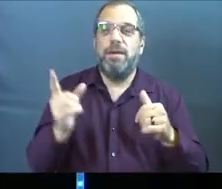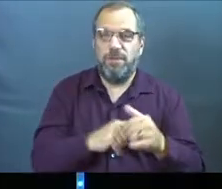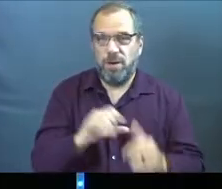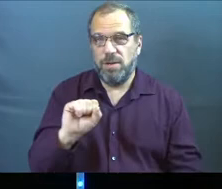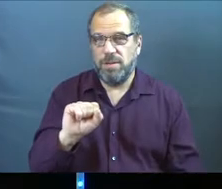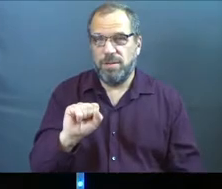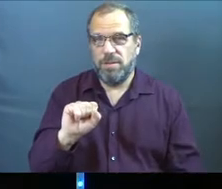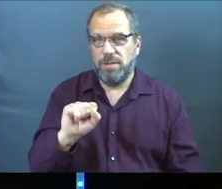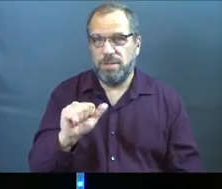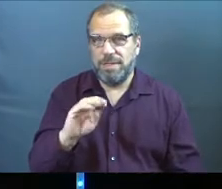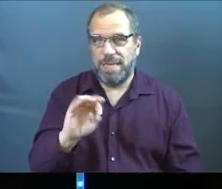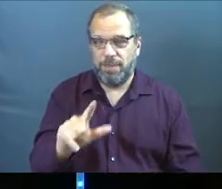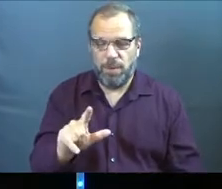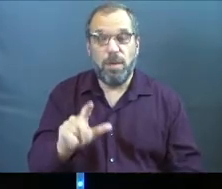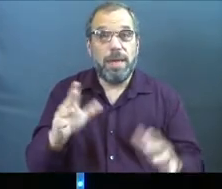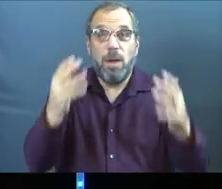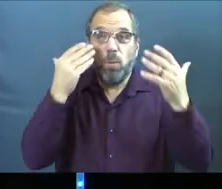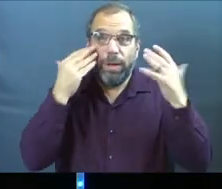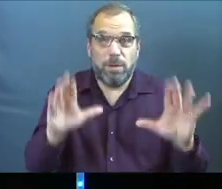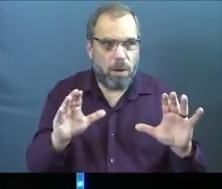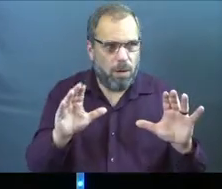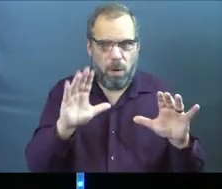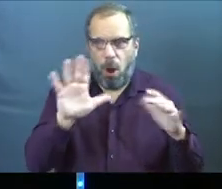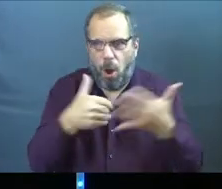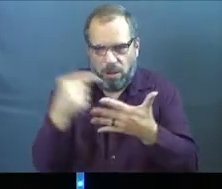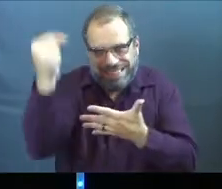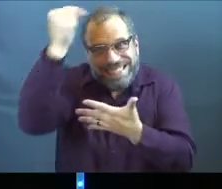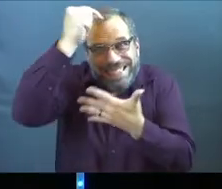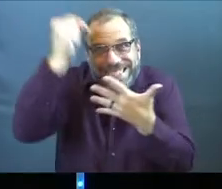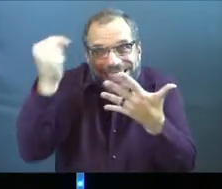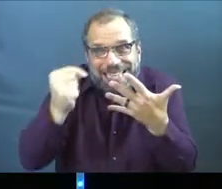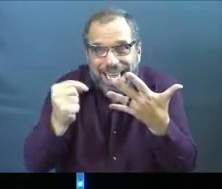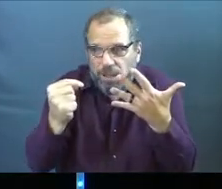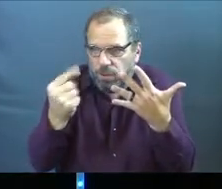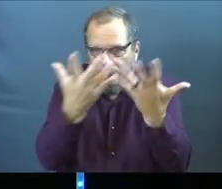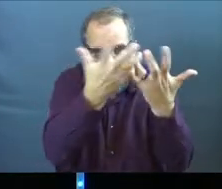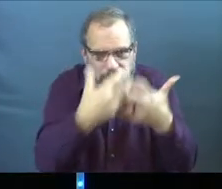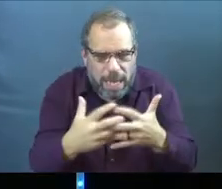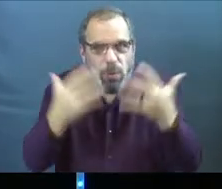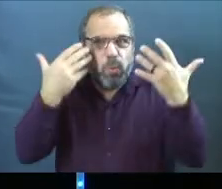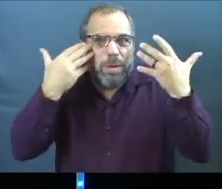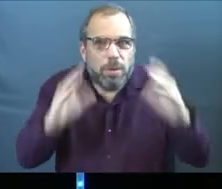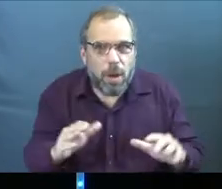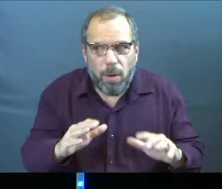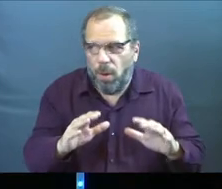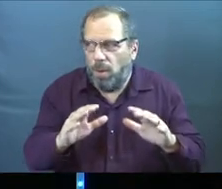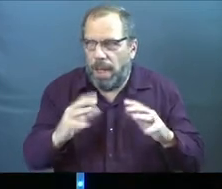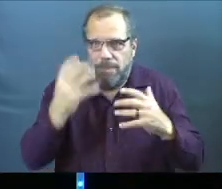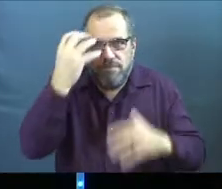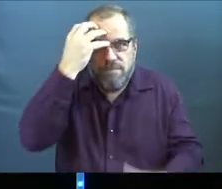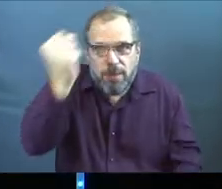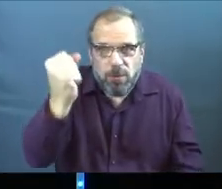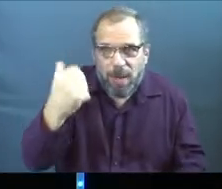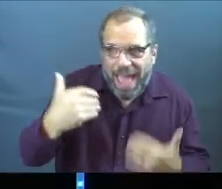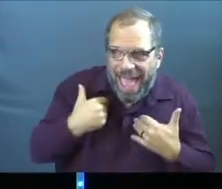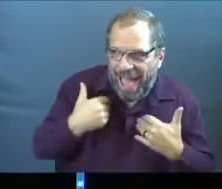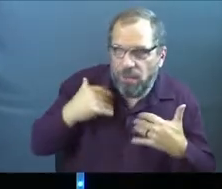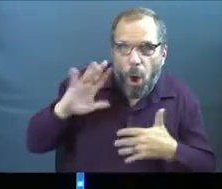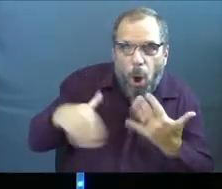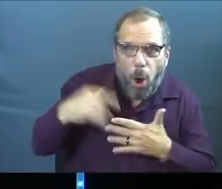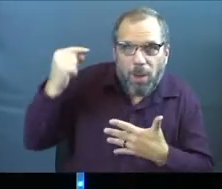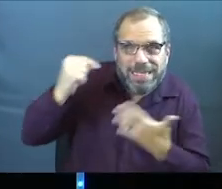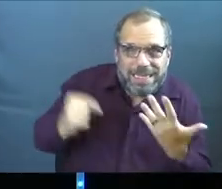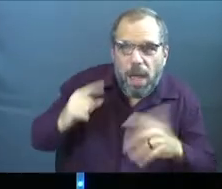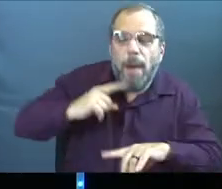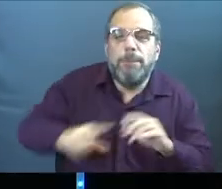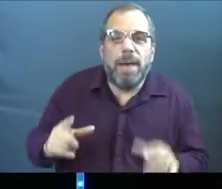Samuel. We don't know, okay? Just first off, we don't know every detail. We don't know how it all works out and what memories we're going to keep, like all the details of it